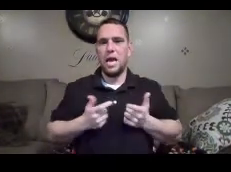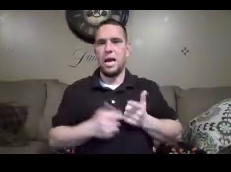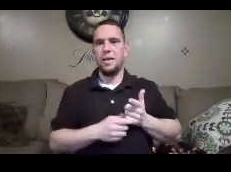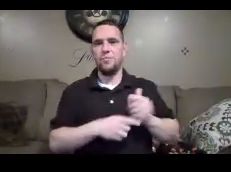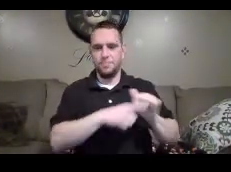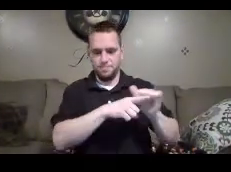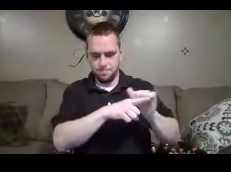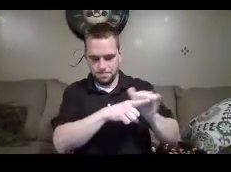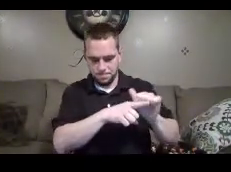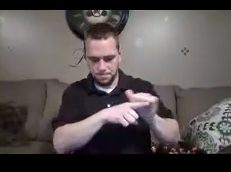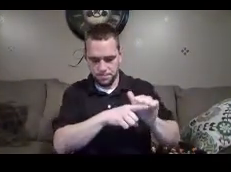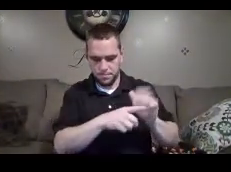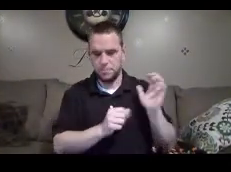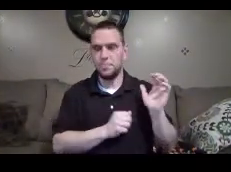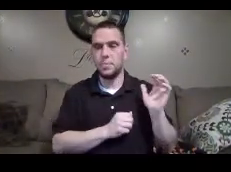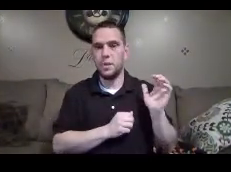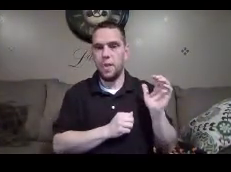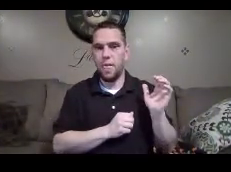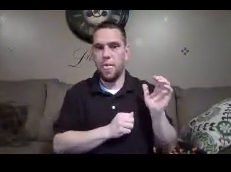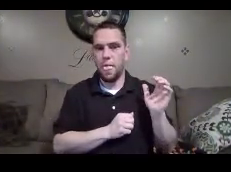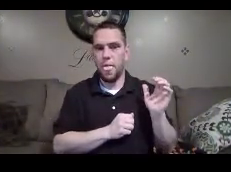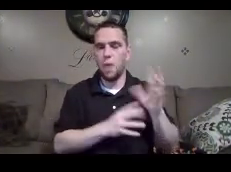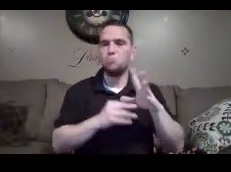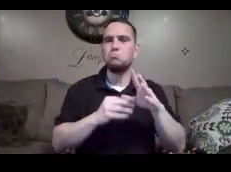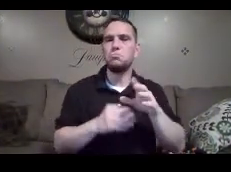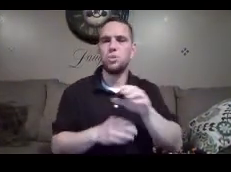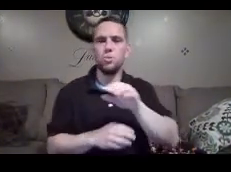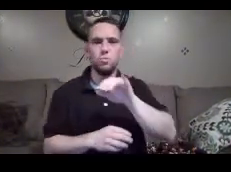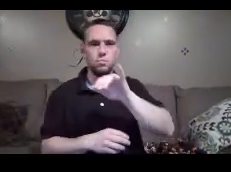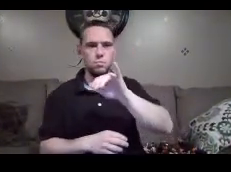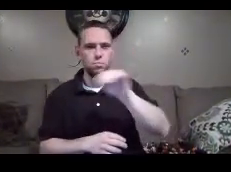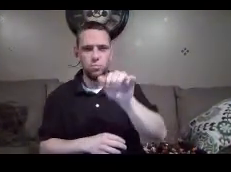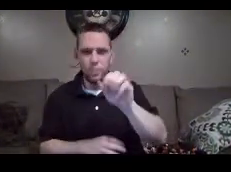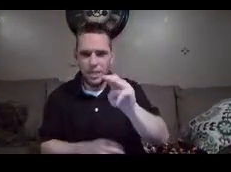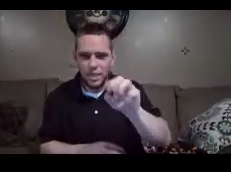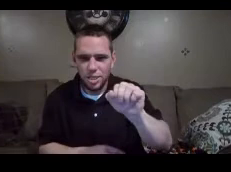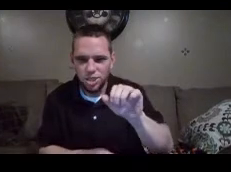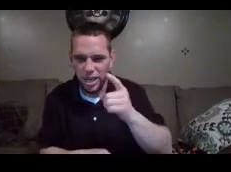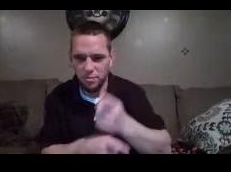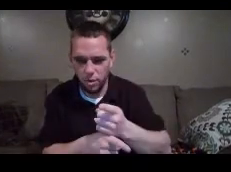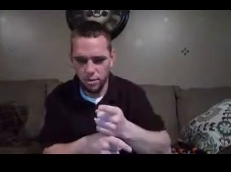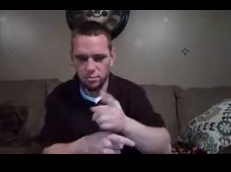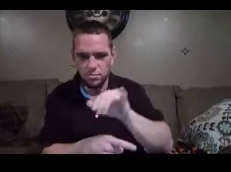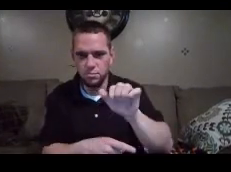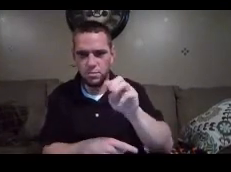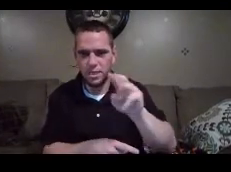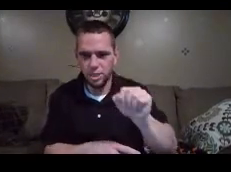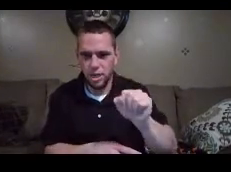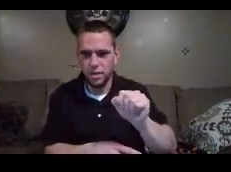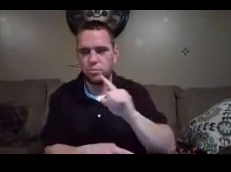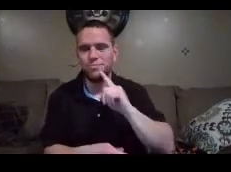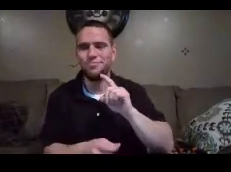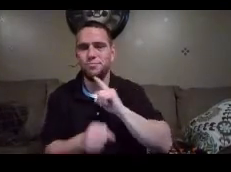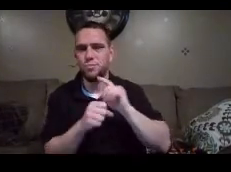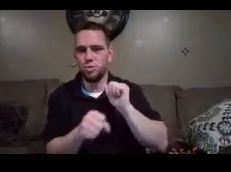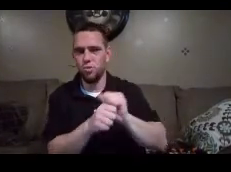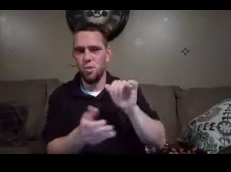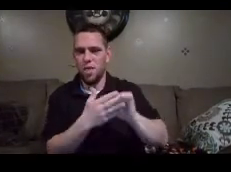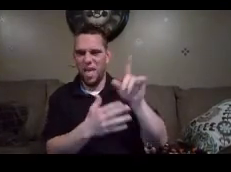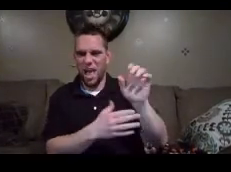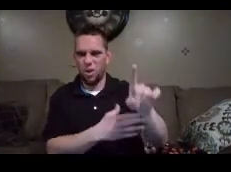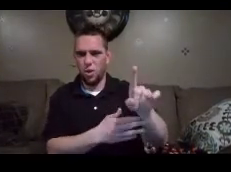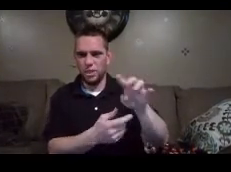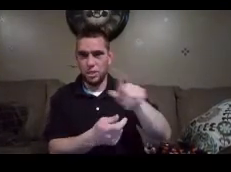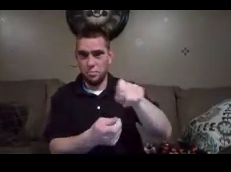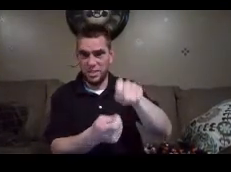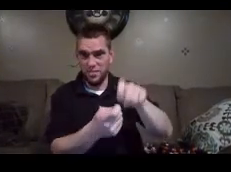Abby. I want to add something there. We want, and we will definitely defer this question to Jonathan. He can elaborate more during